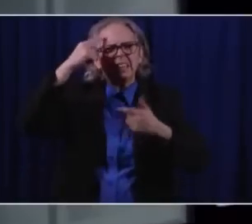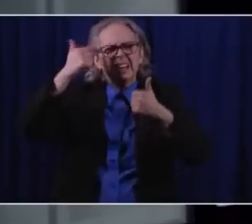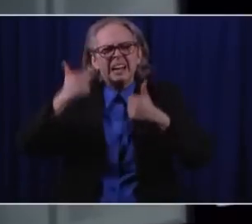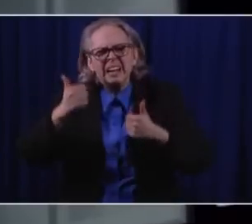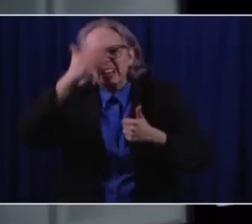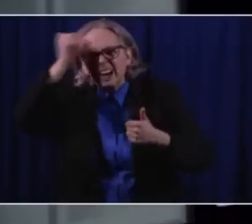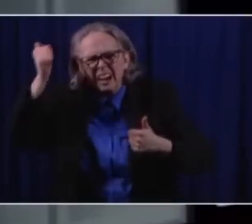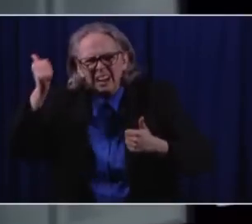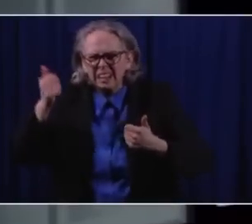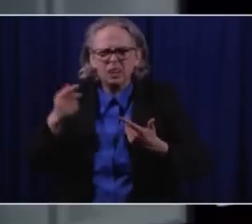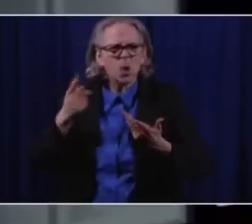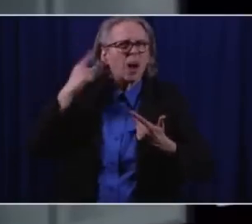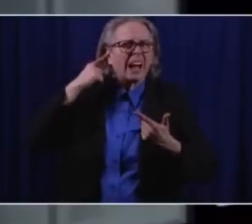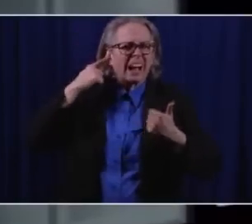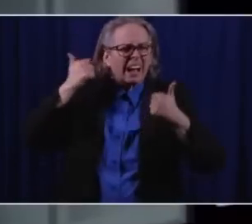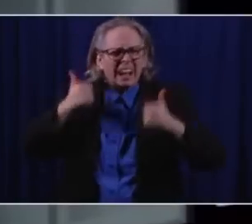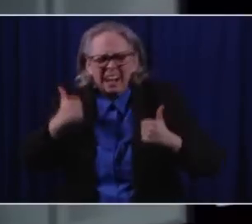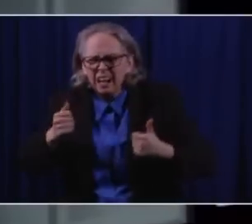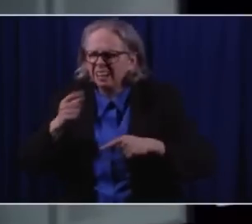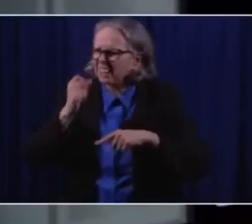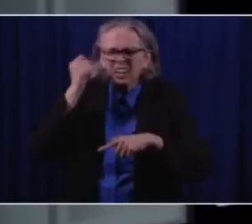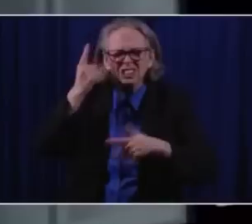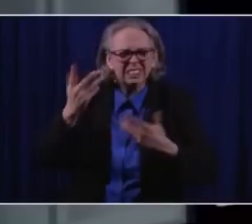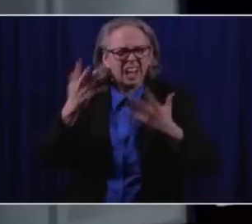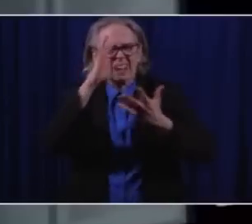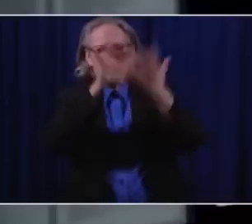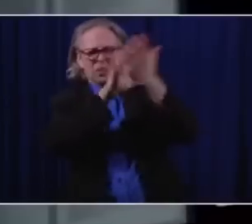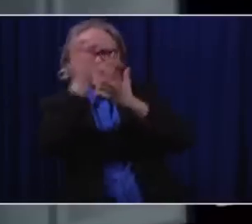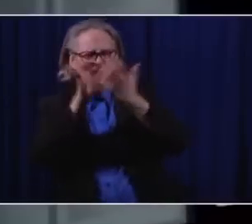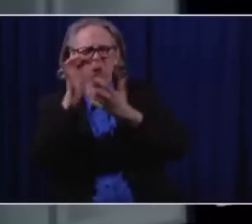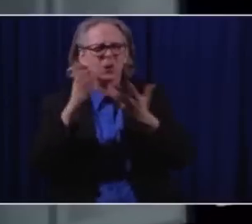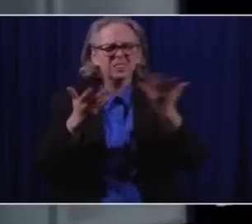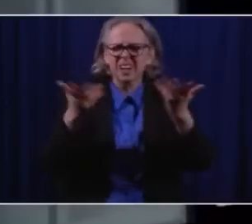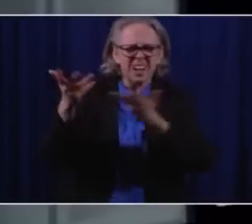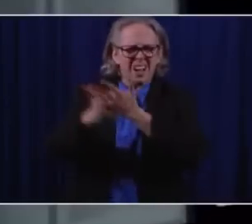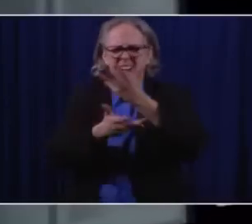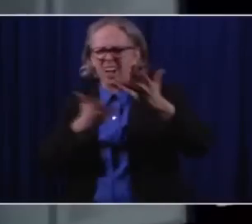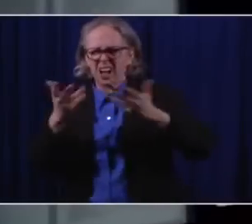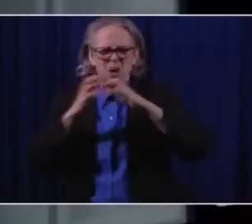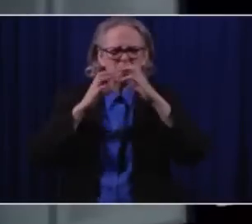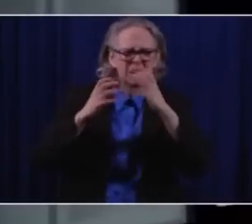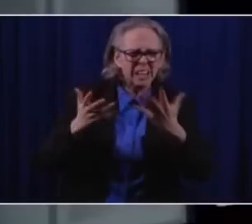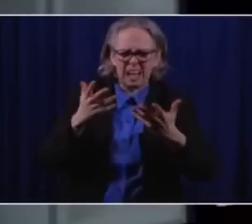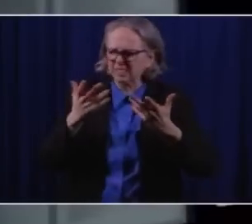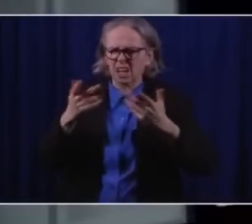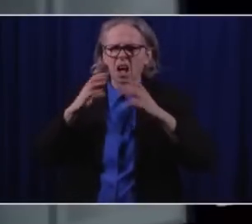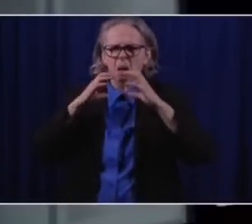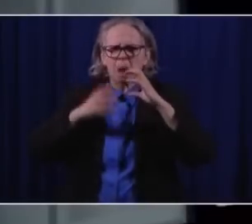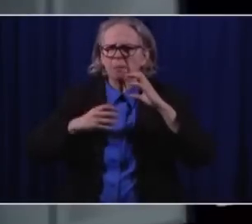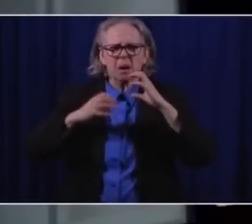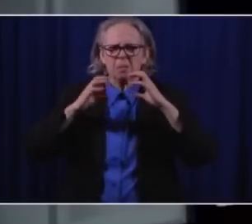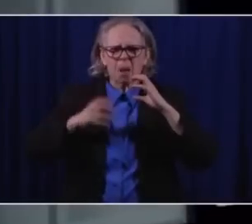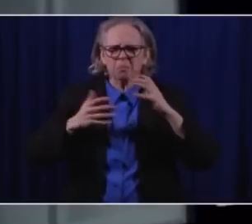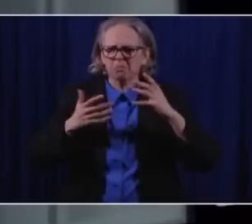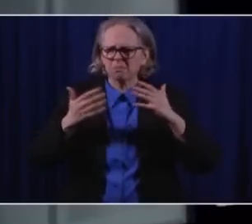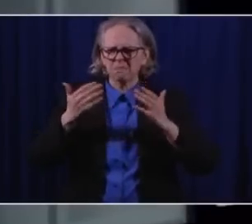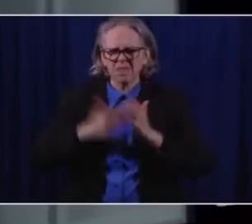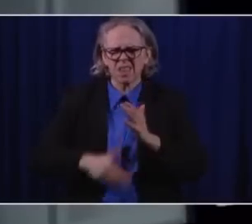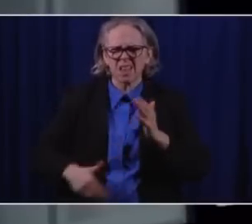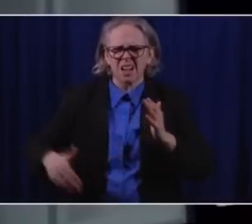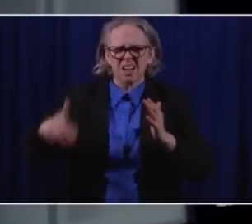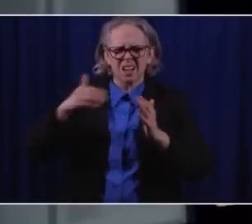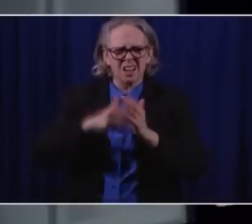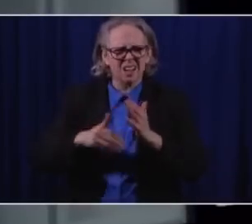in emergency situations where our communication with each other is essential in order to make these things